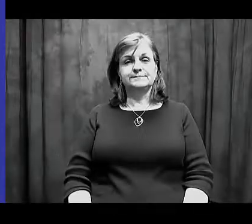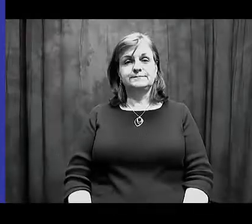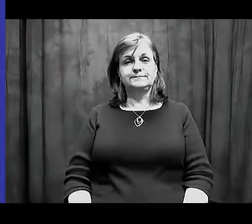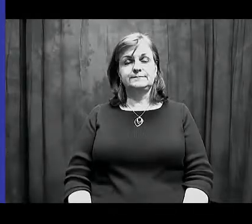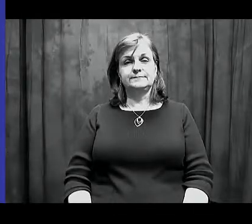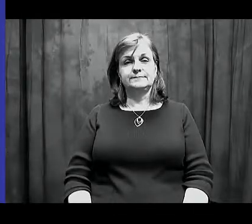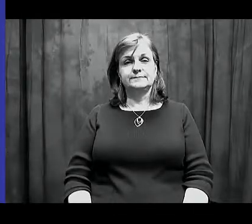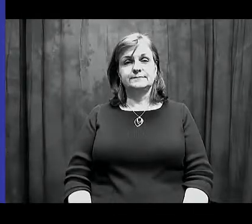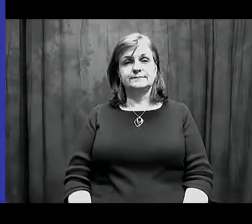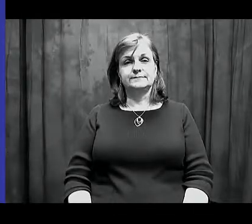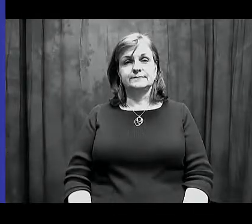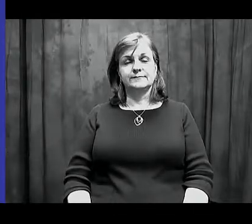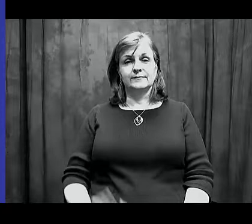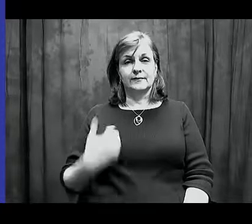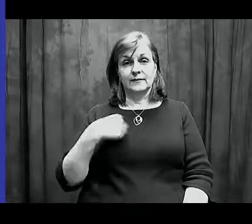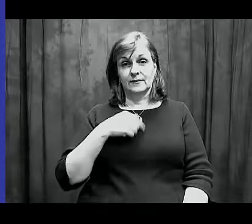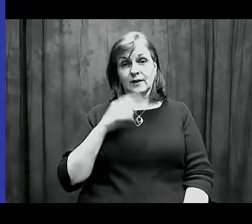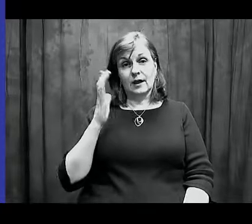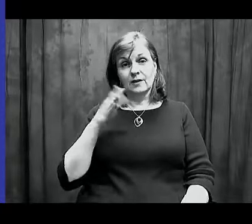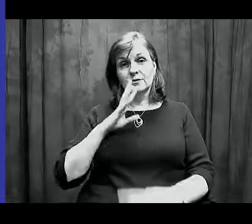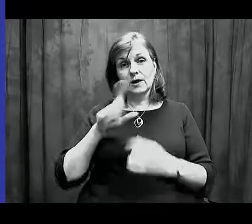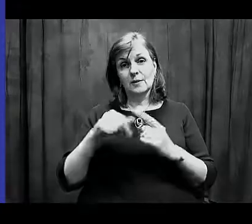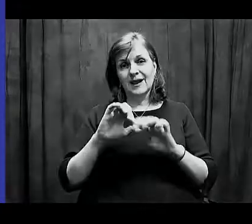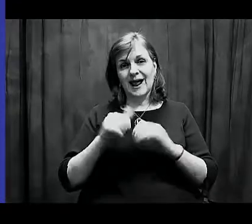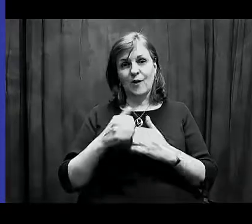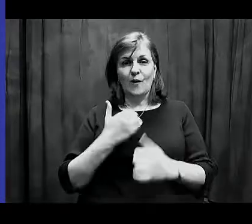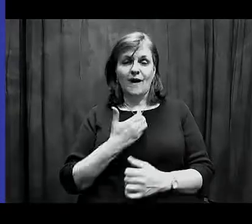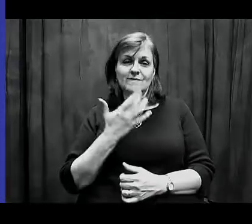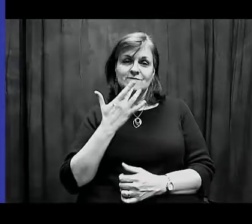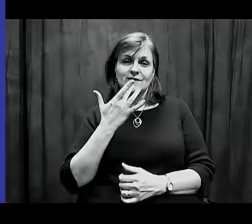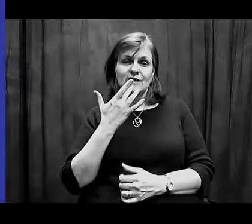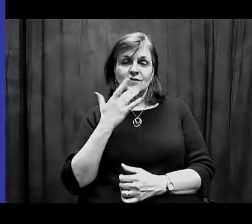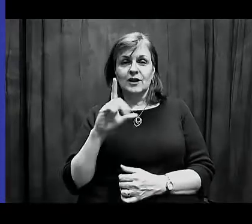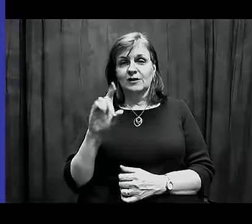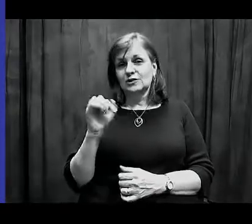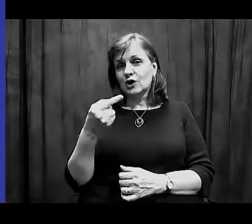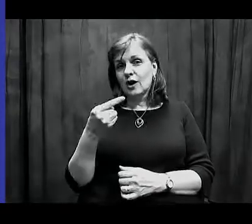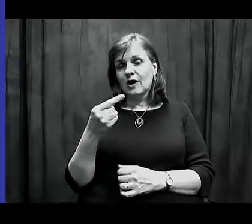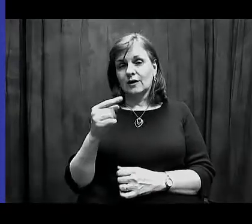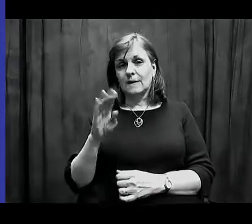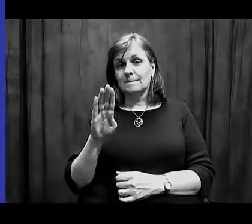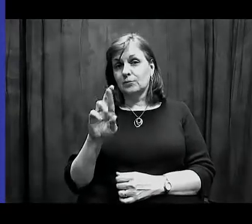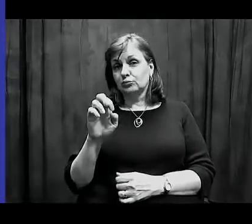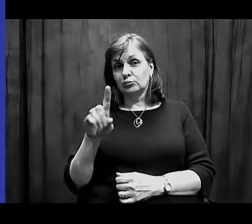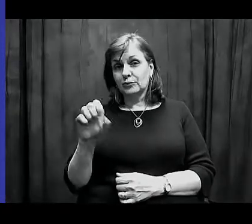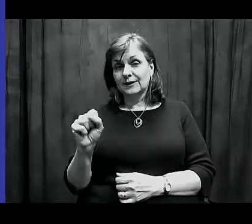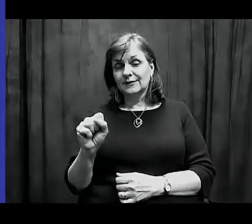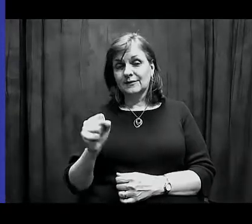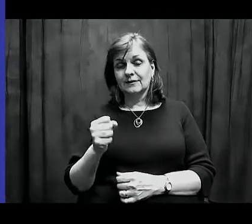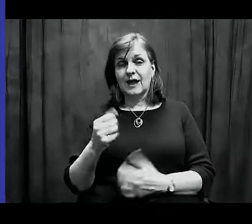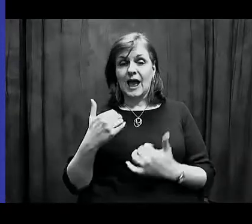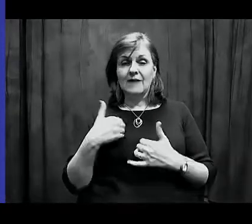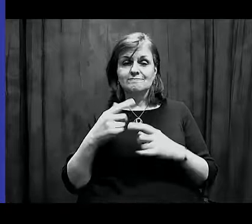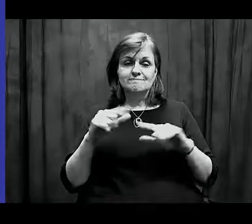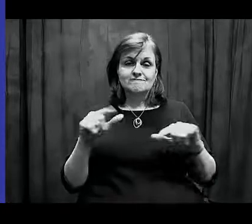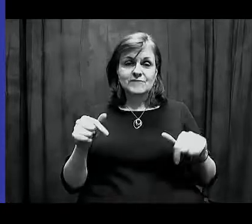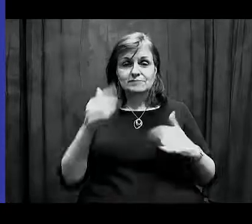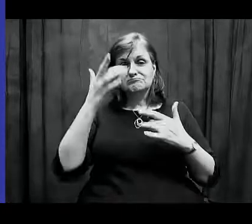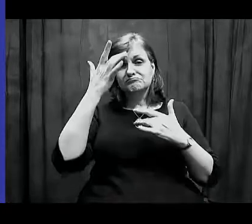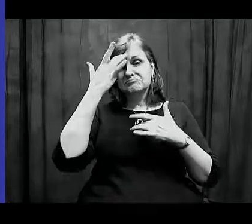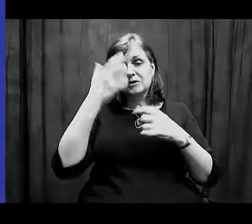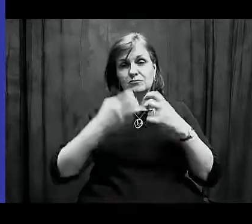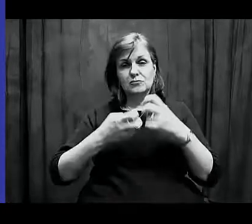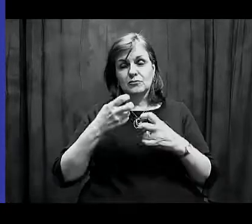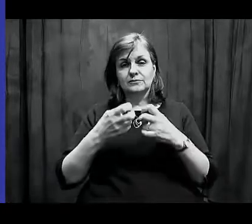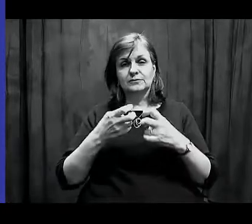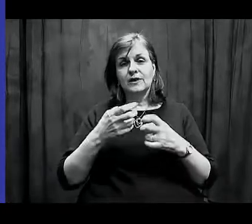lot. We'll talk about how some of our favorite dog breeds are having all kinds of